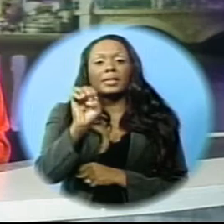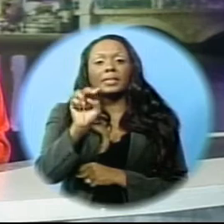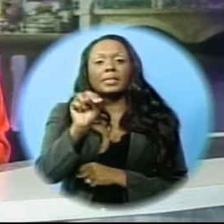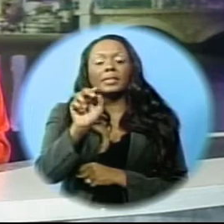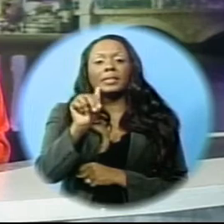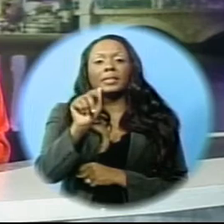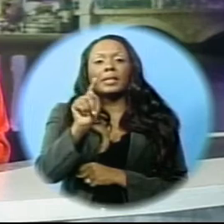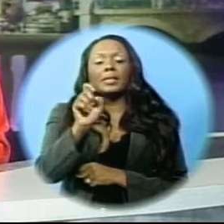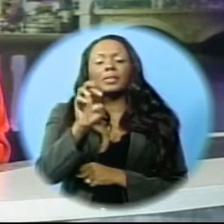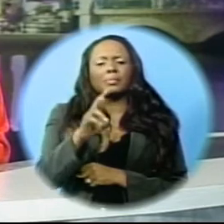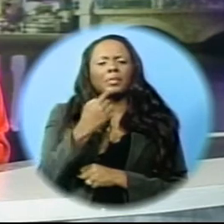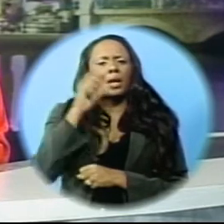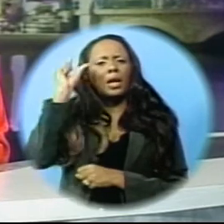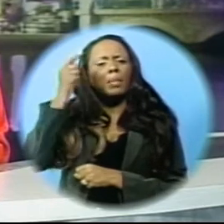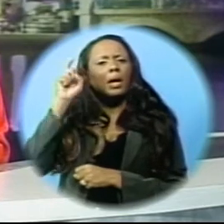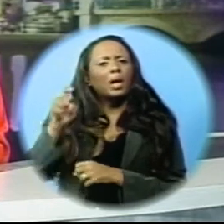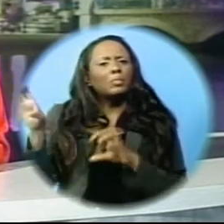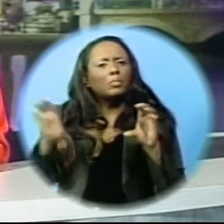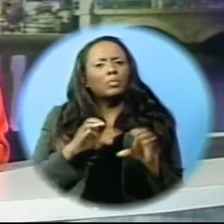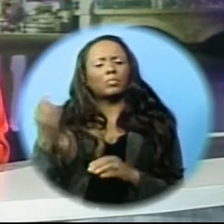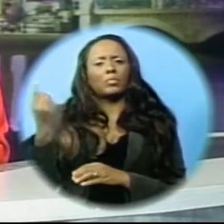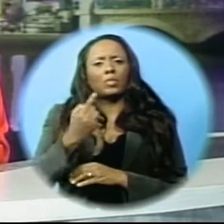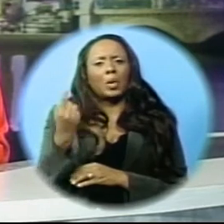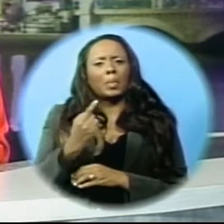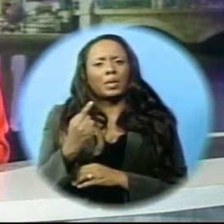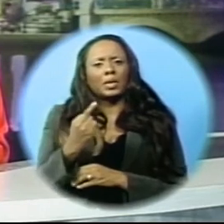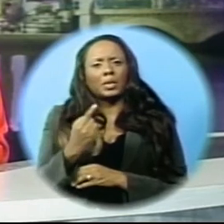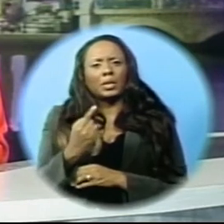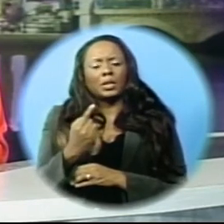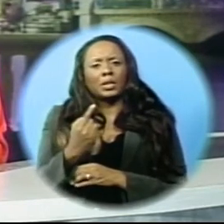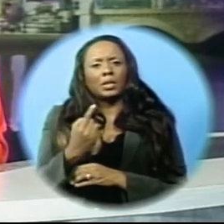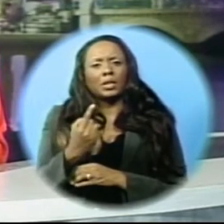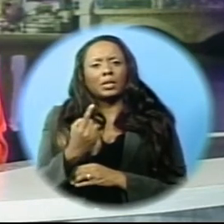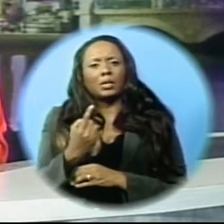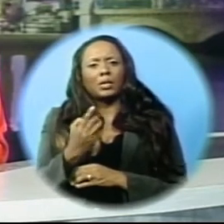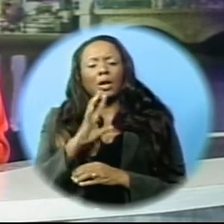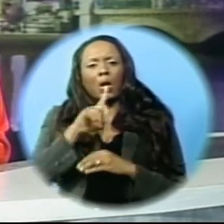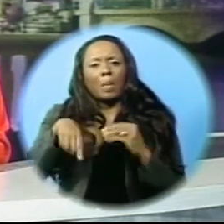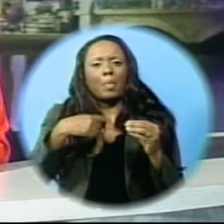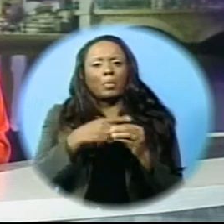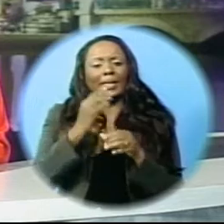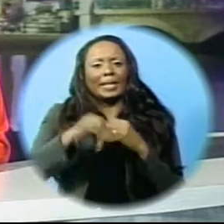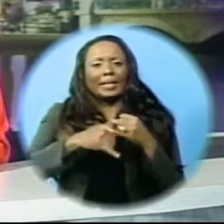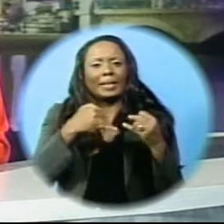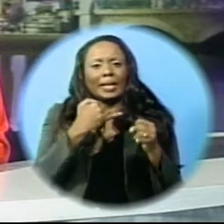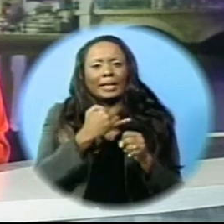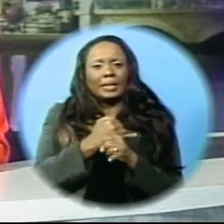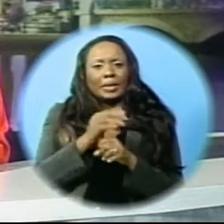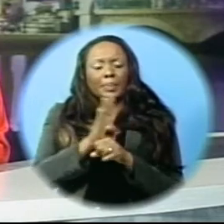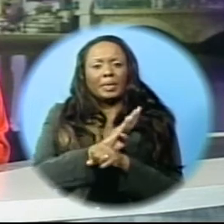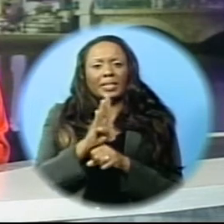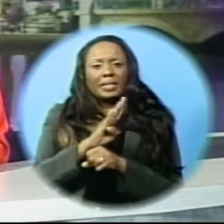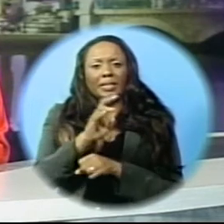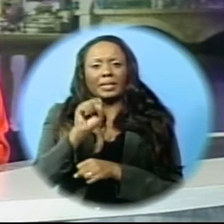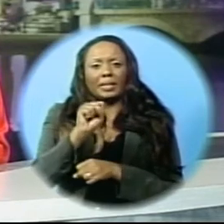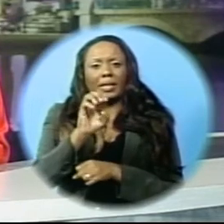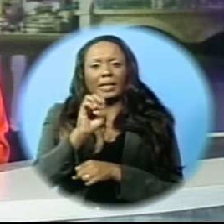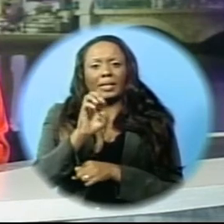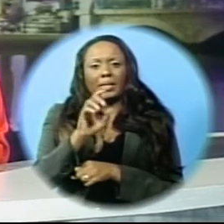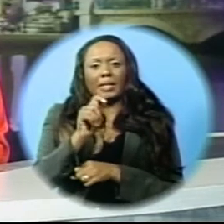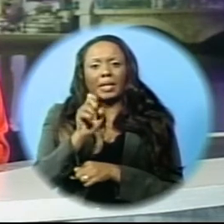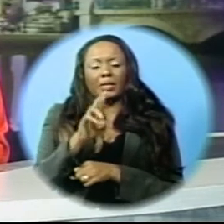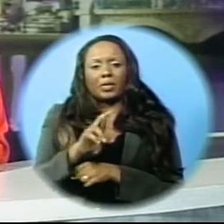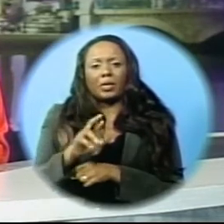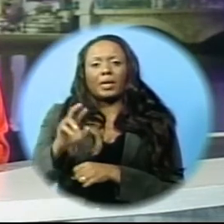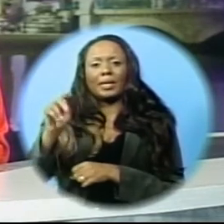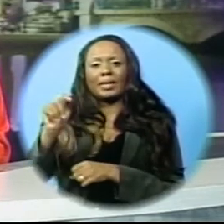do something to plug the decline in corporation tax from the international business sector. Senator Dr. Trevor Carmichael says